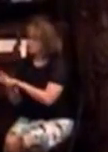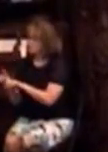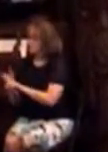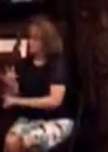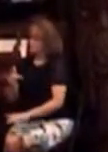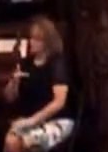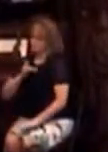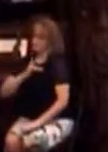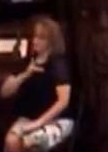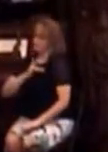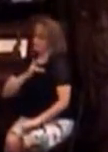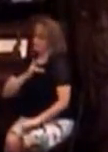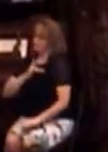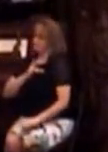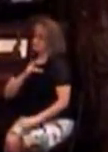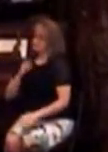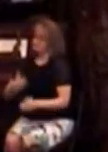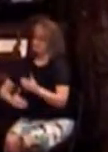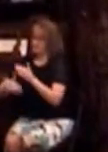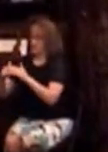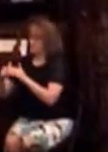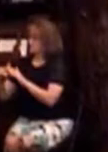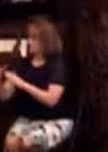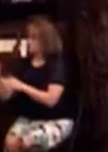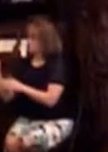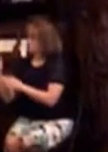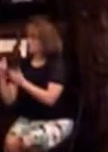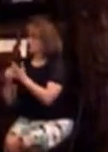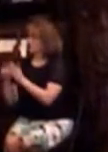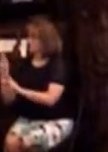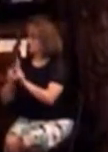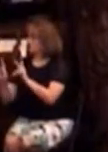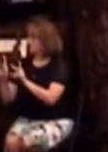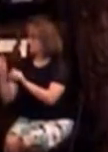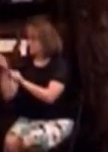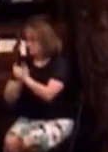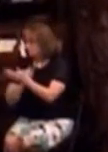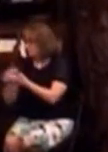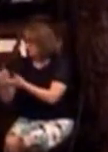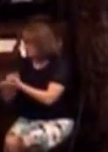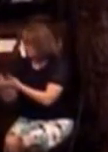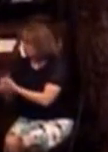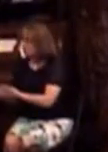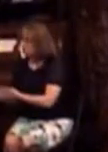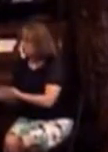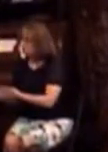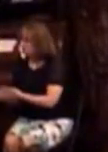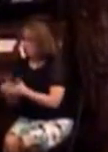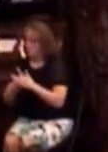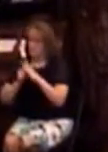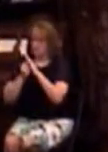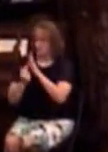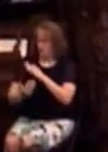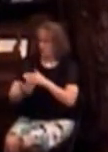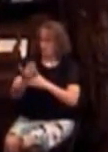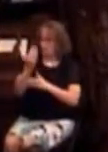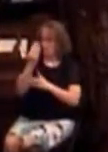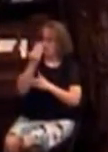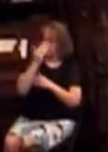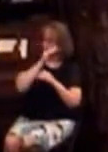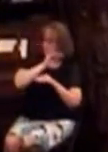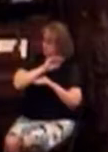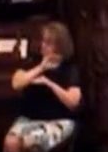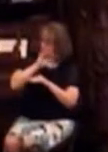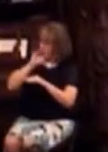of as many as 20,000 people in a week. And they had us running from morning till night, the whole week